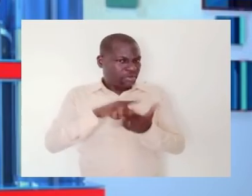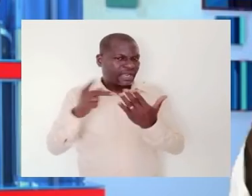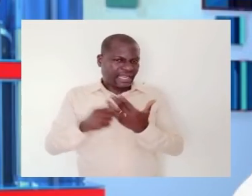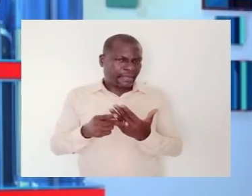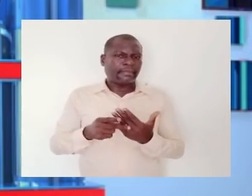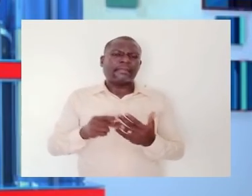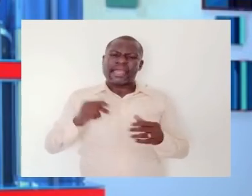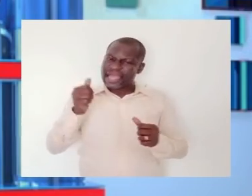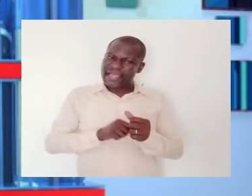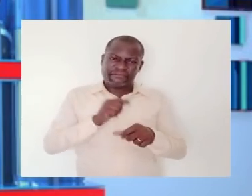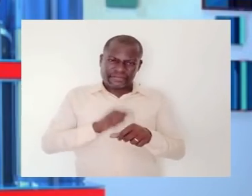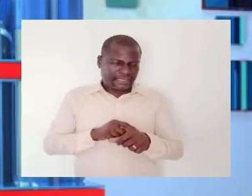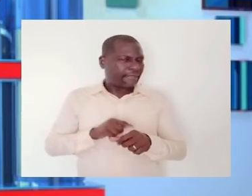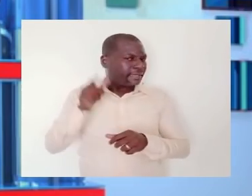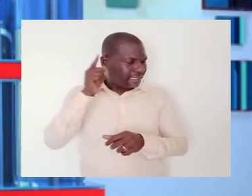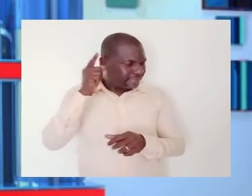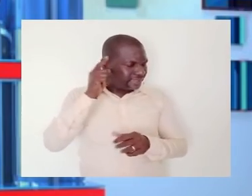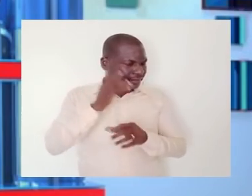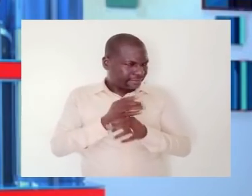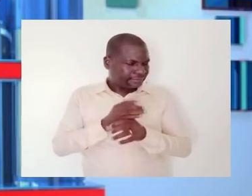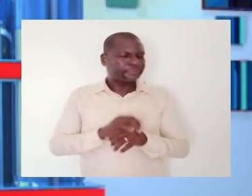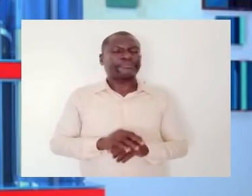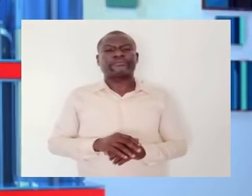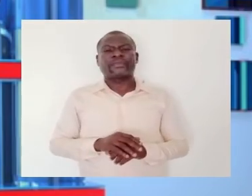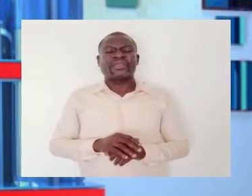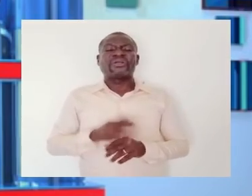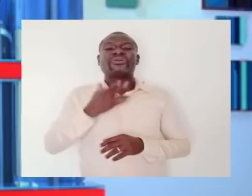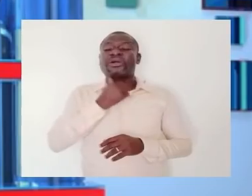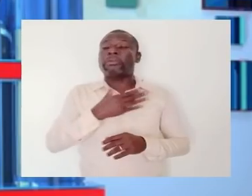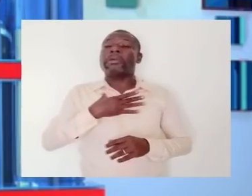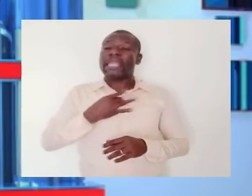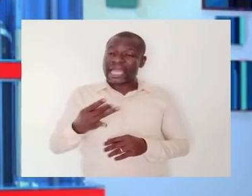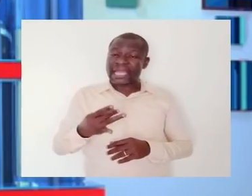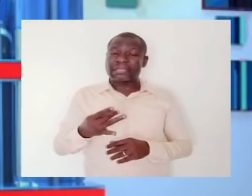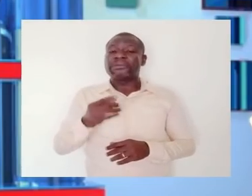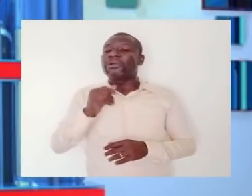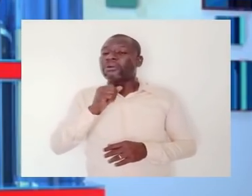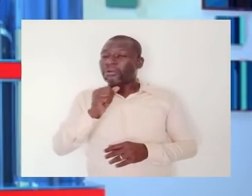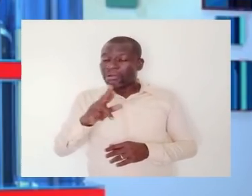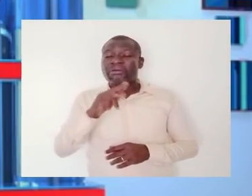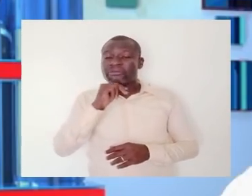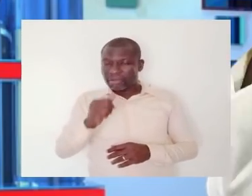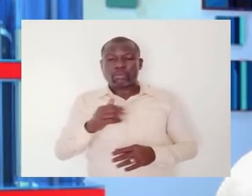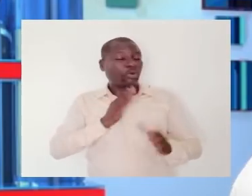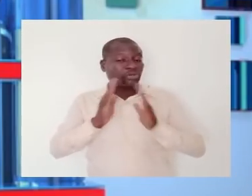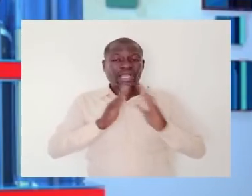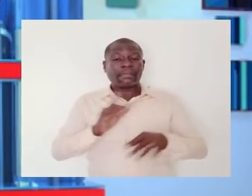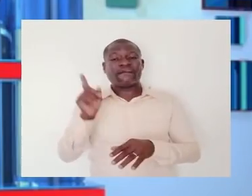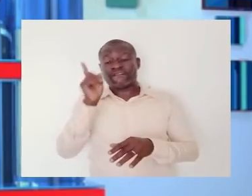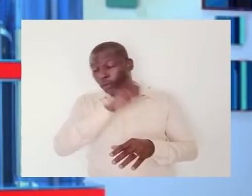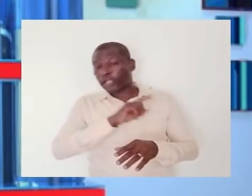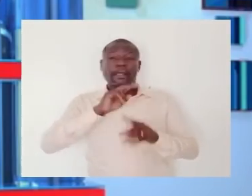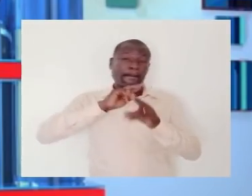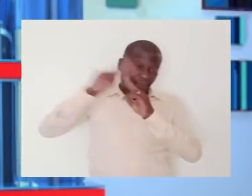mo ntie nyame sam papa e do onipa ko enkwagim asofo no pe omo mpew ye bekasa afa atrodi fo